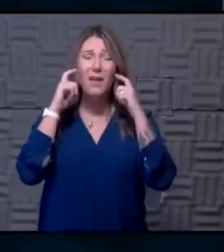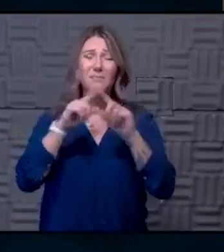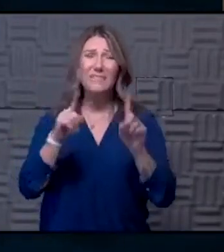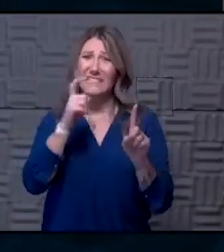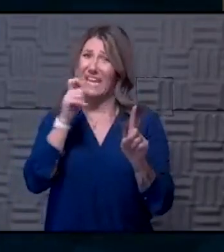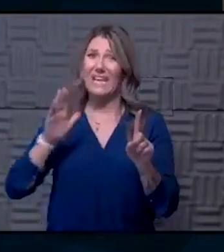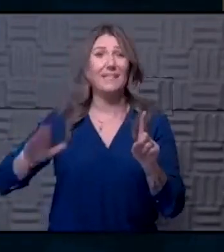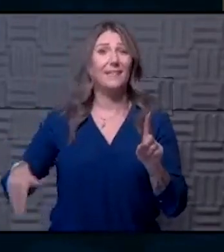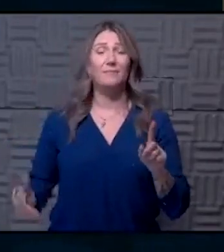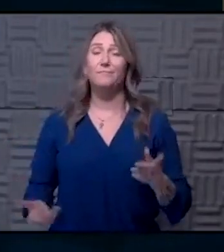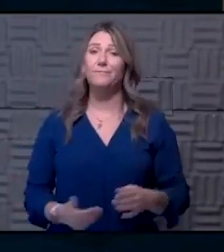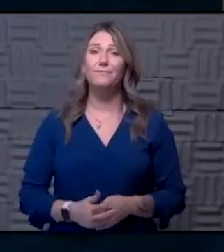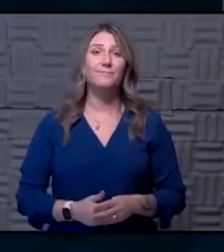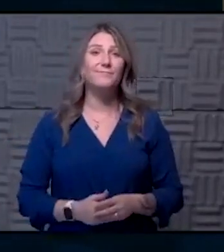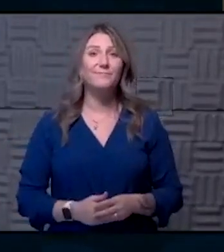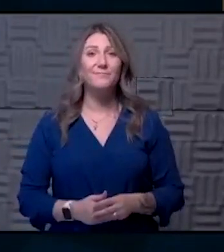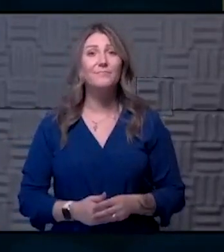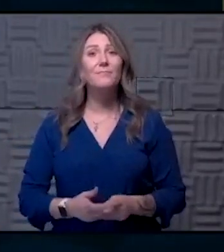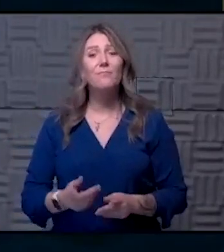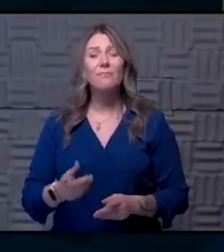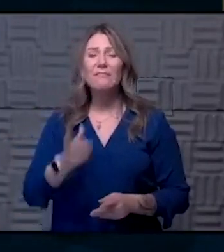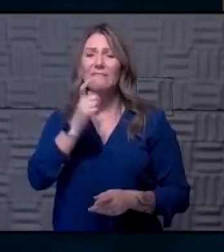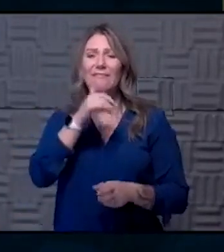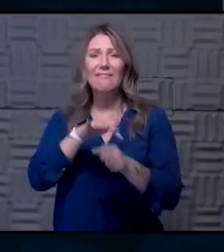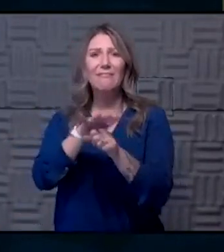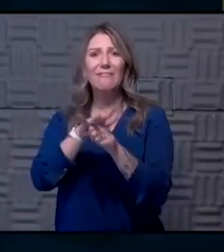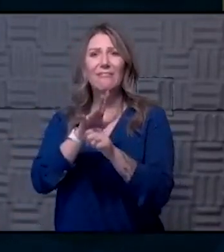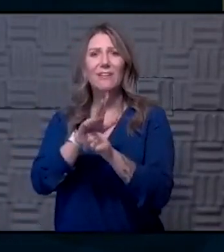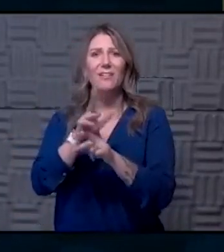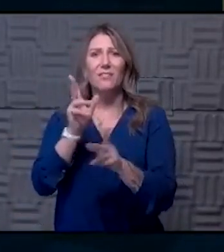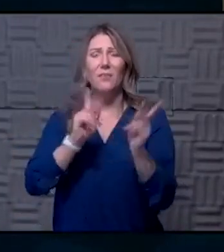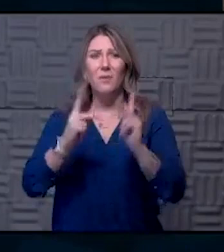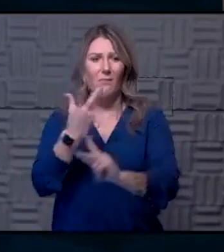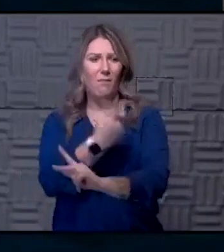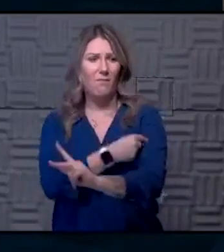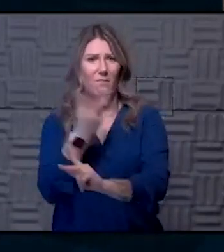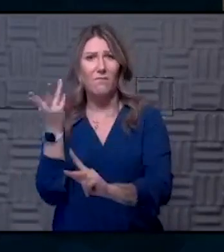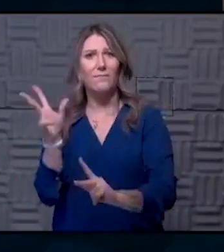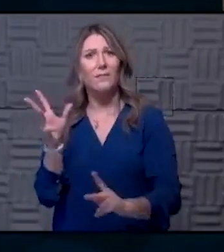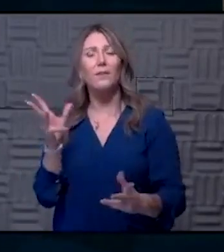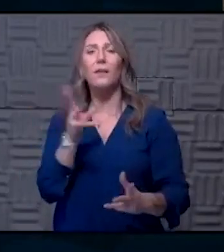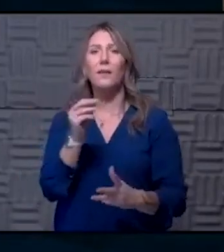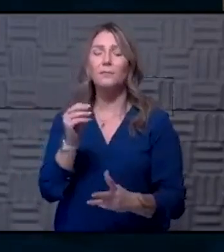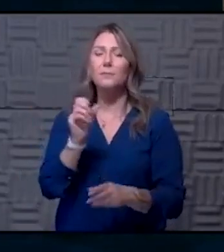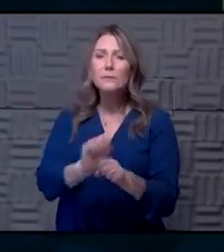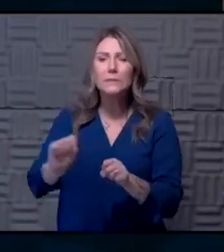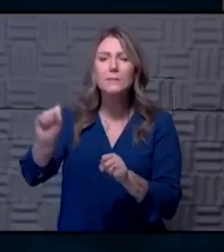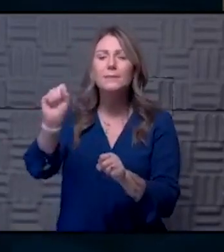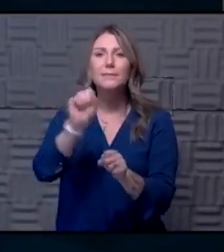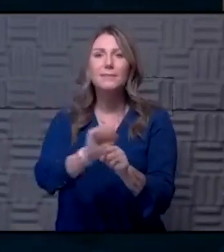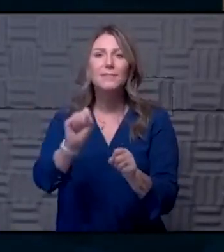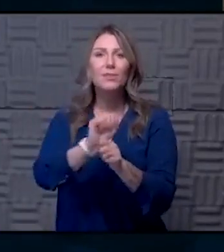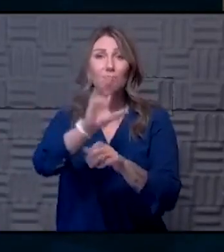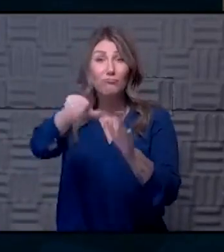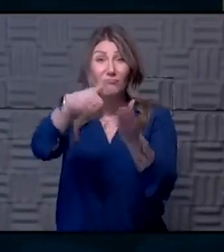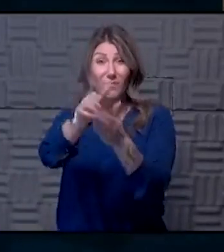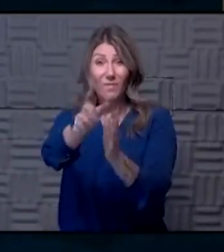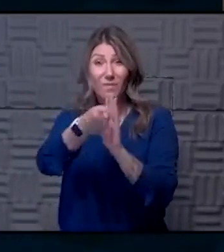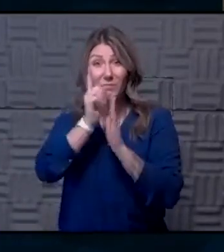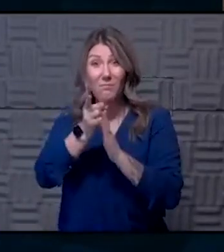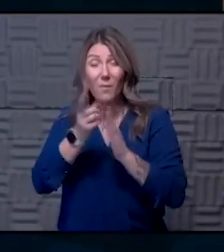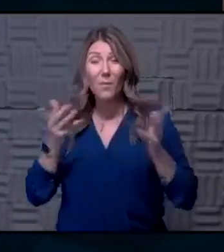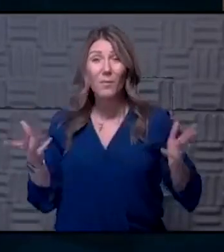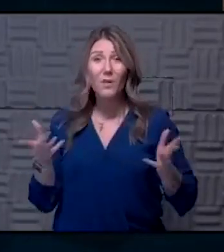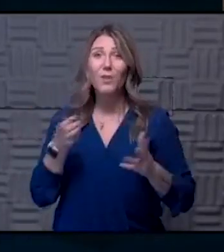there yet. I don't think that we have enough people vaccinated. I think we're working very hard to be able to get there. And as you